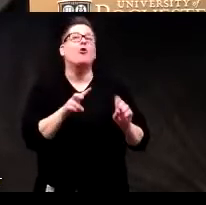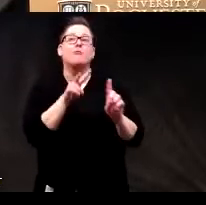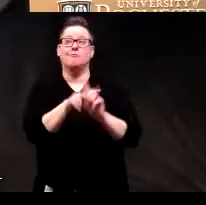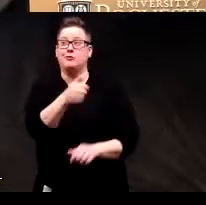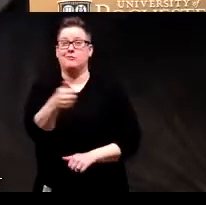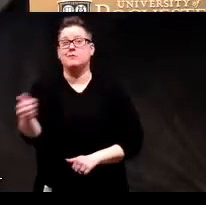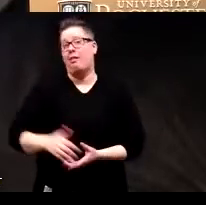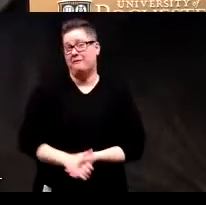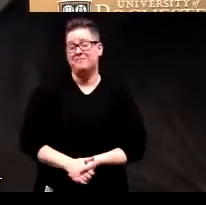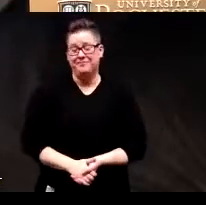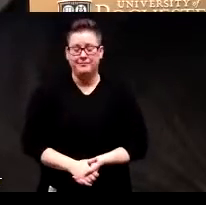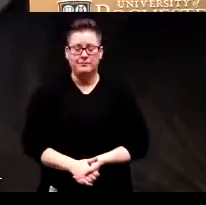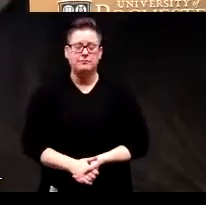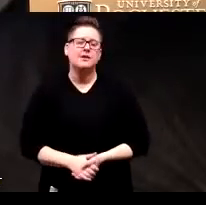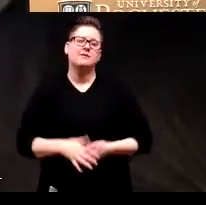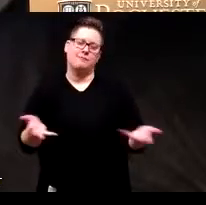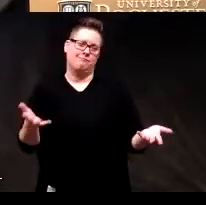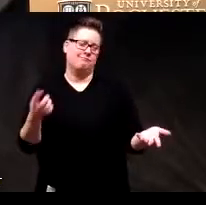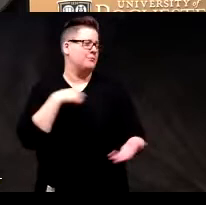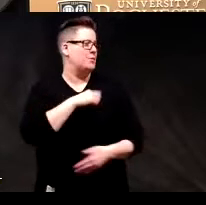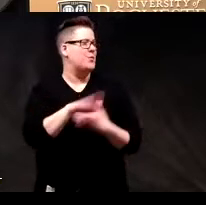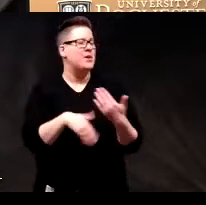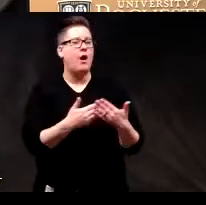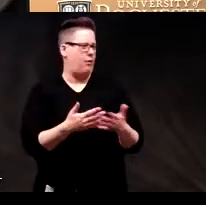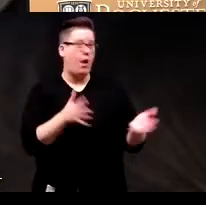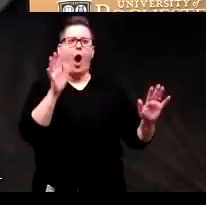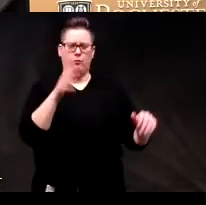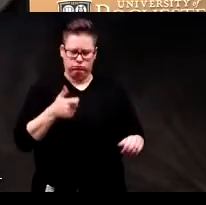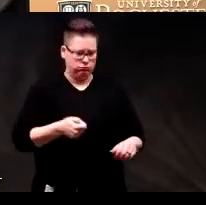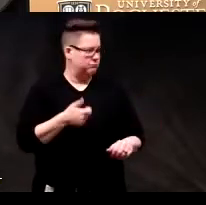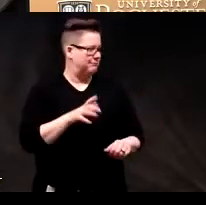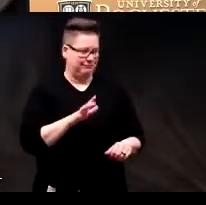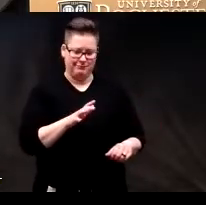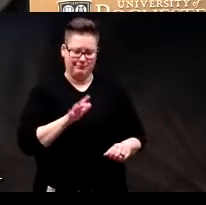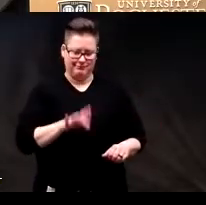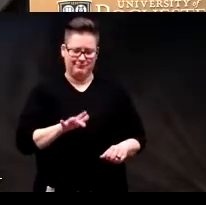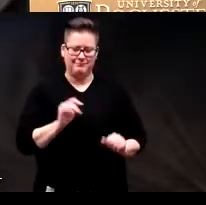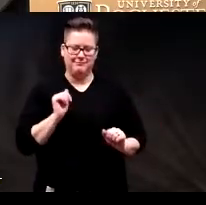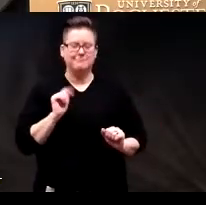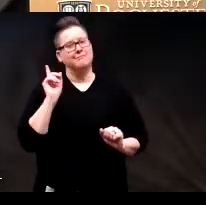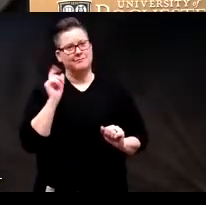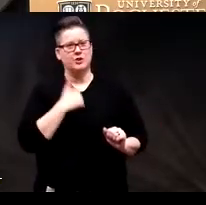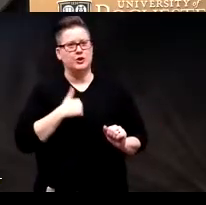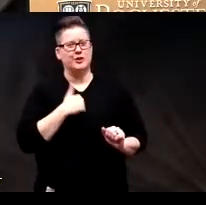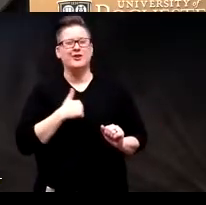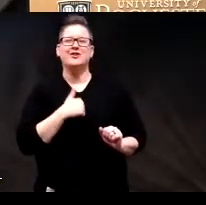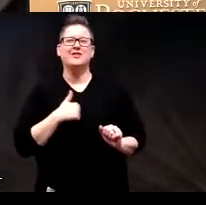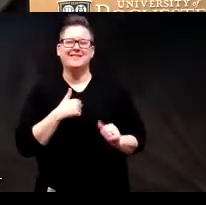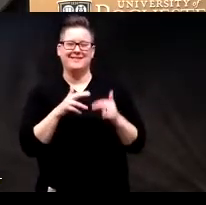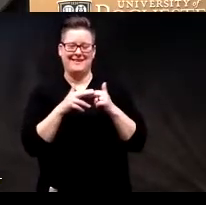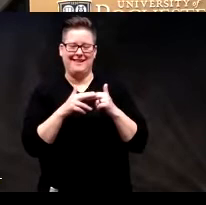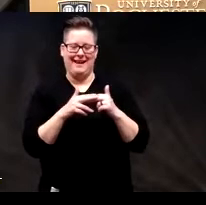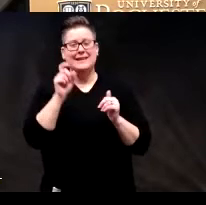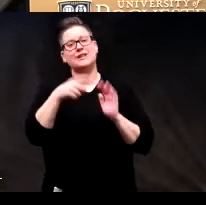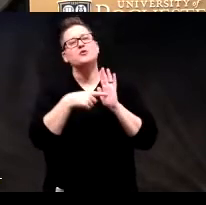work. So we all know that, okay, let me see. Got an advancement? Oh, sorry. I